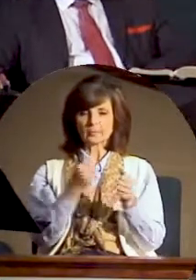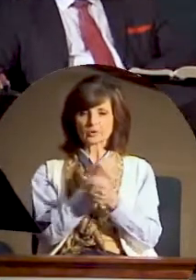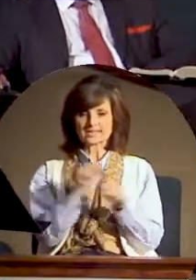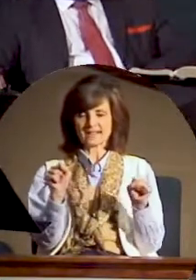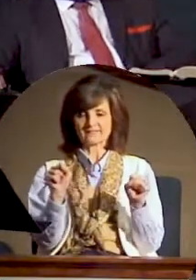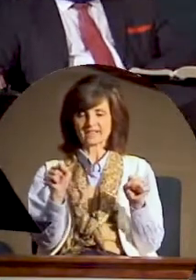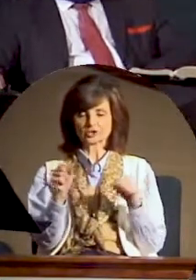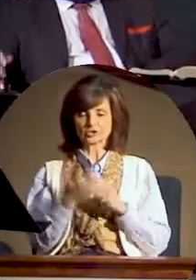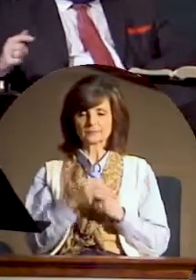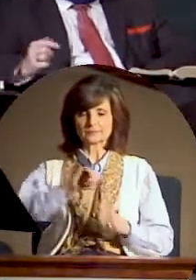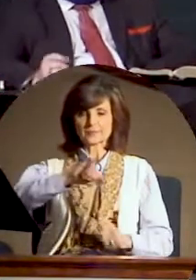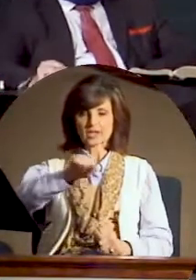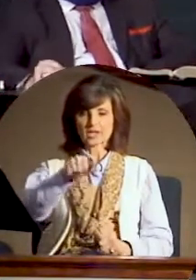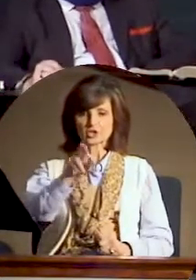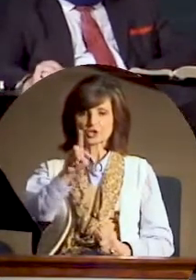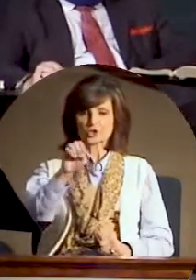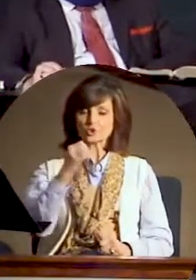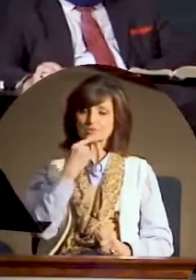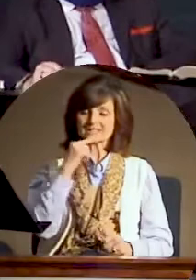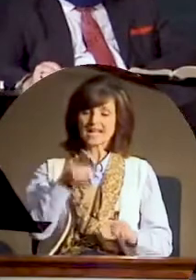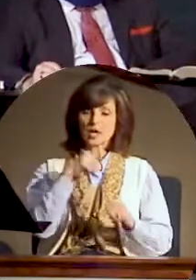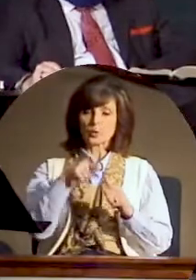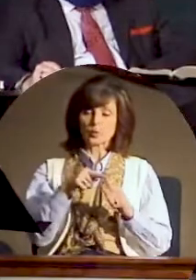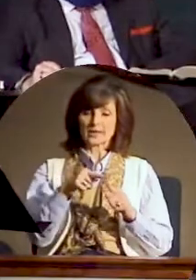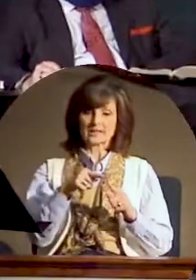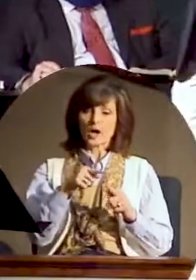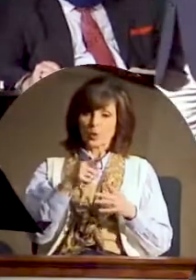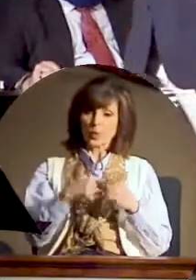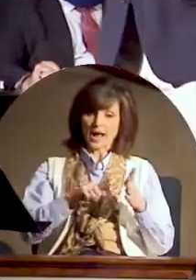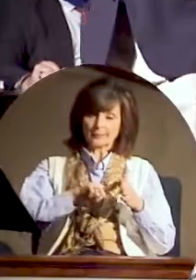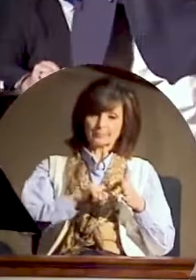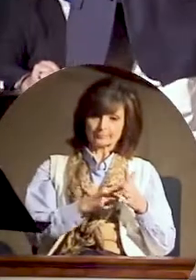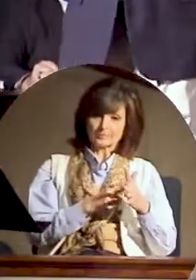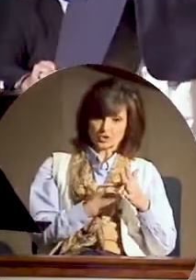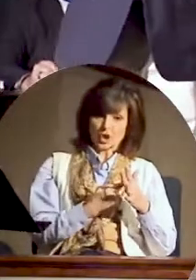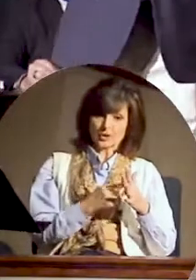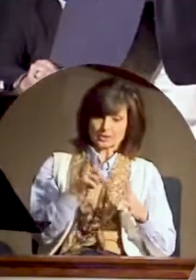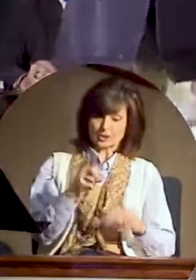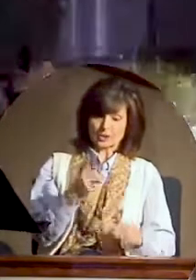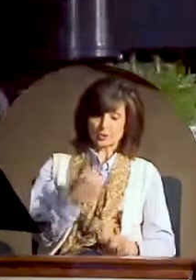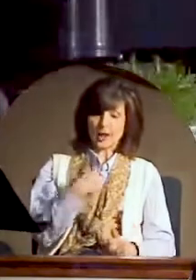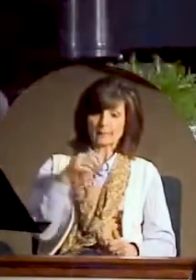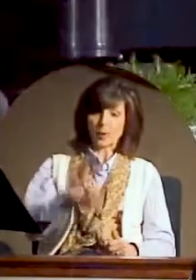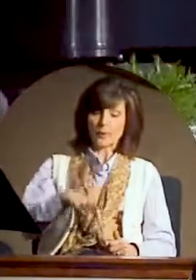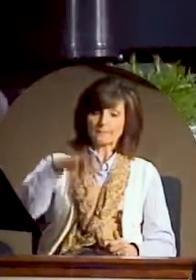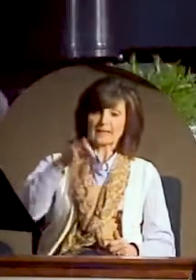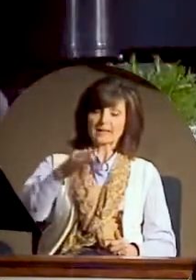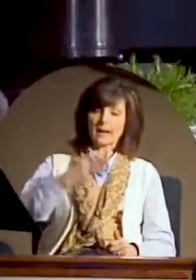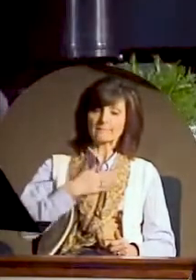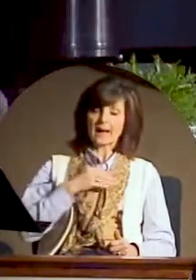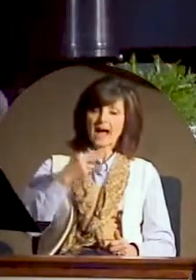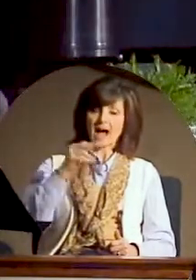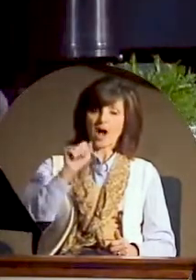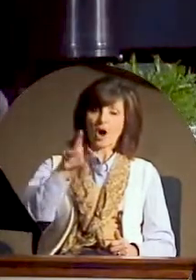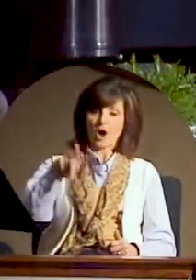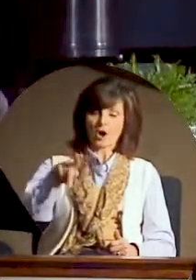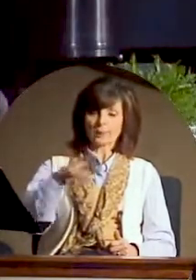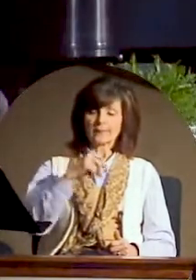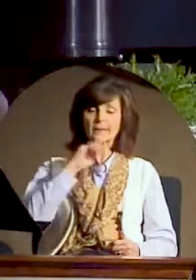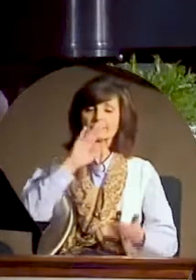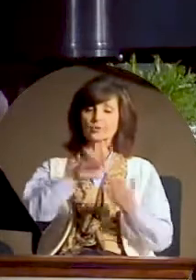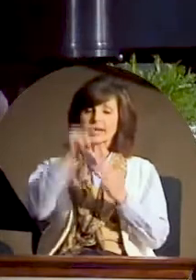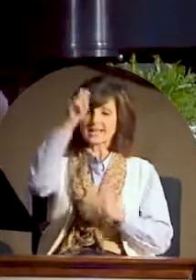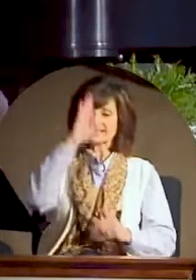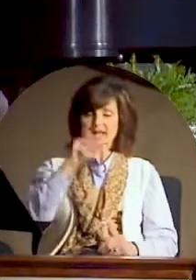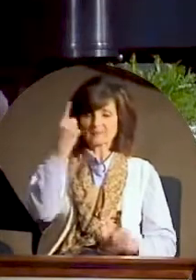salvation. So Jude said, what I originally intended to do is I was just going to pick up my harp, and I was just going to praise God for the salvation